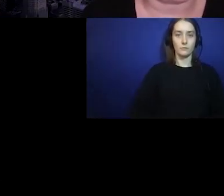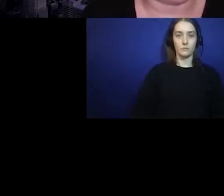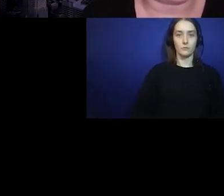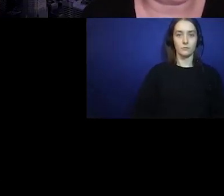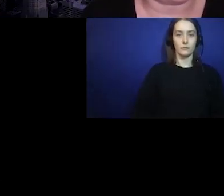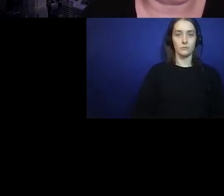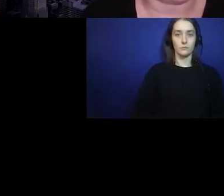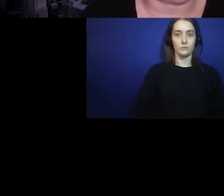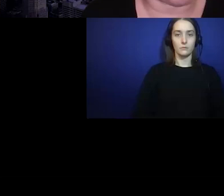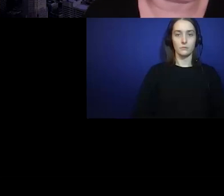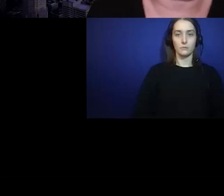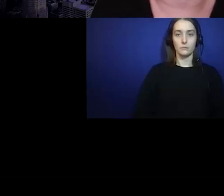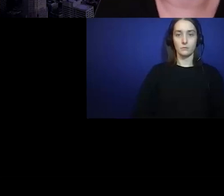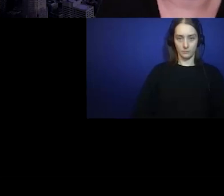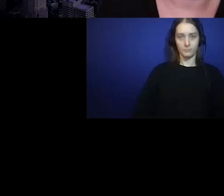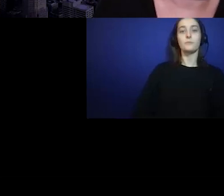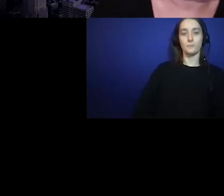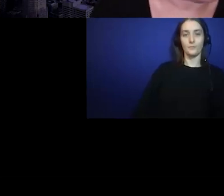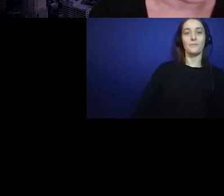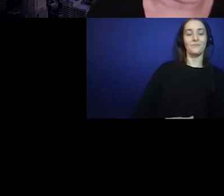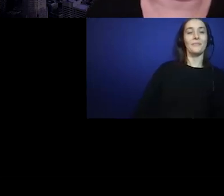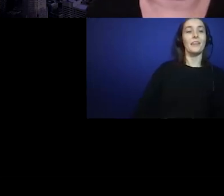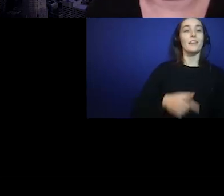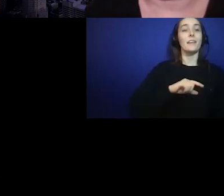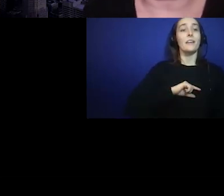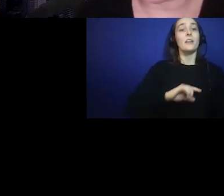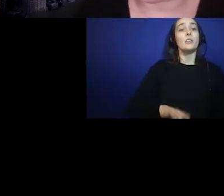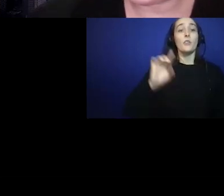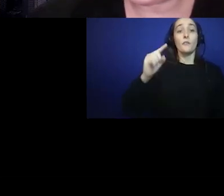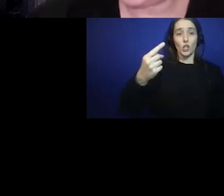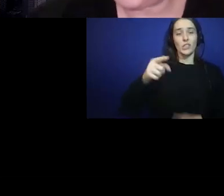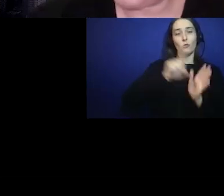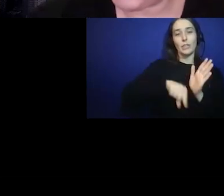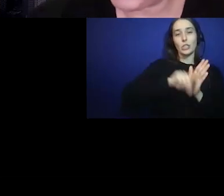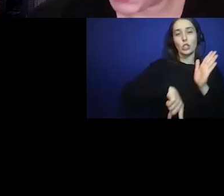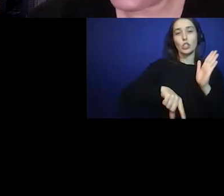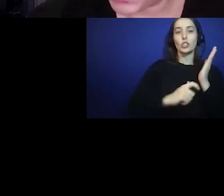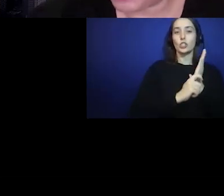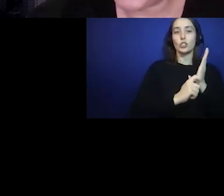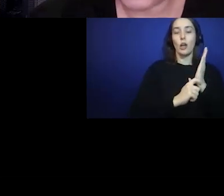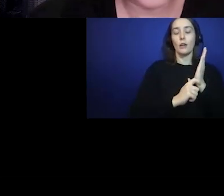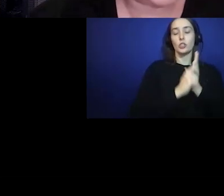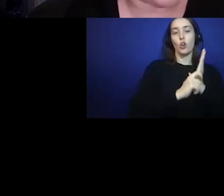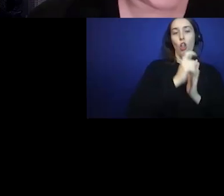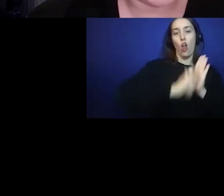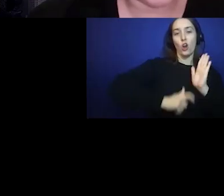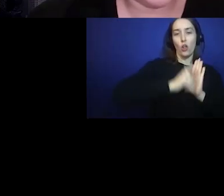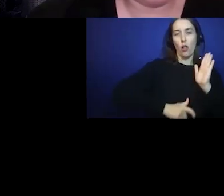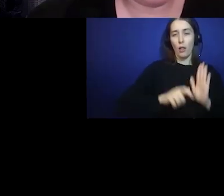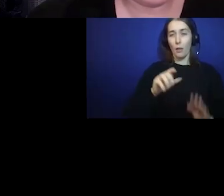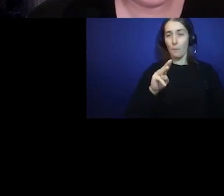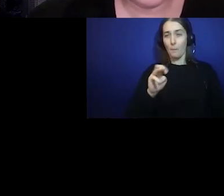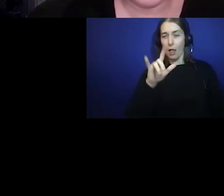So first is that research journal article. And Molly, can you give me a time check? Are we supposed to stop right